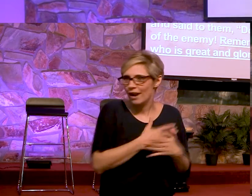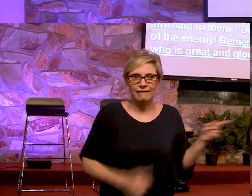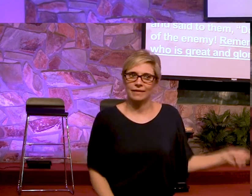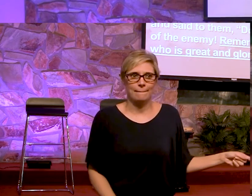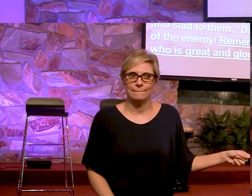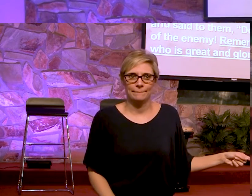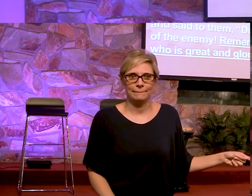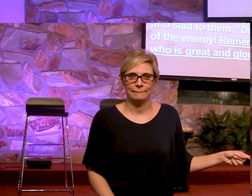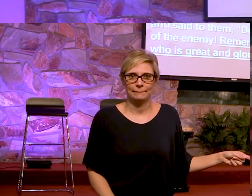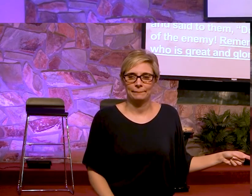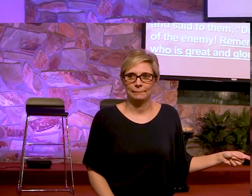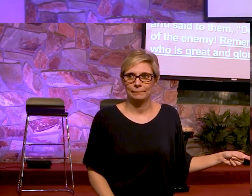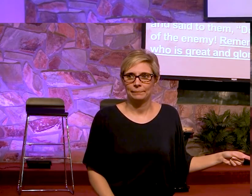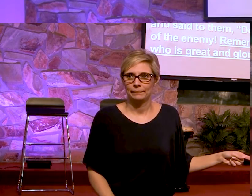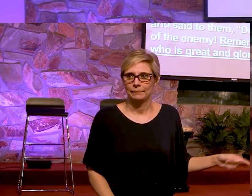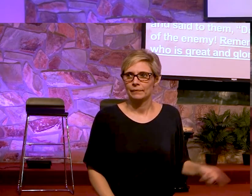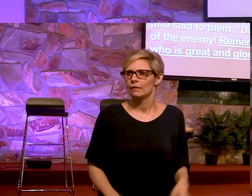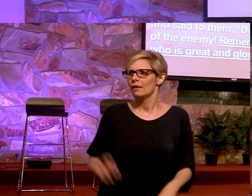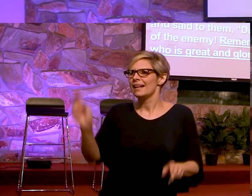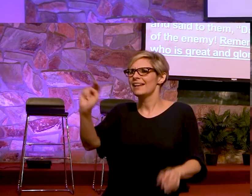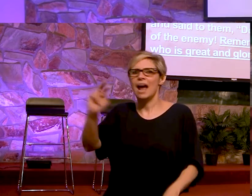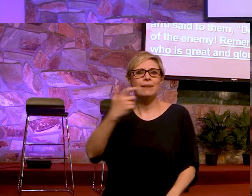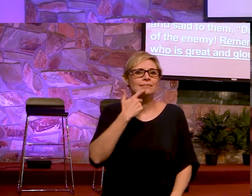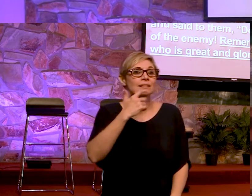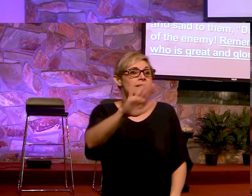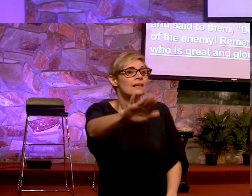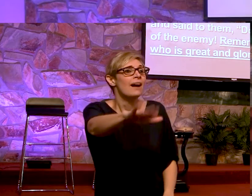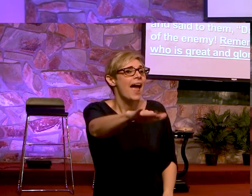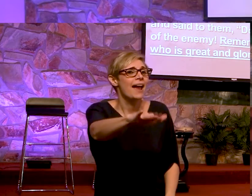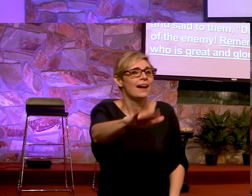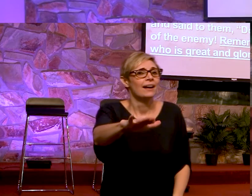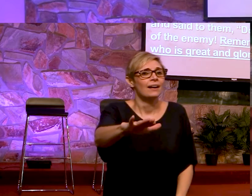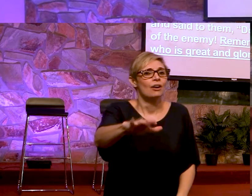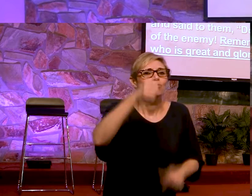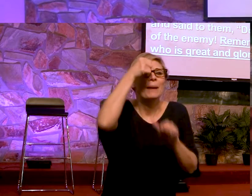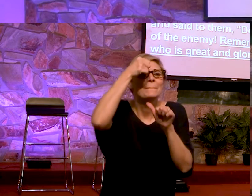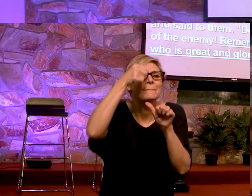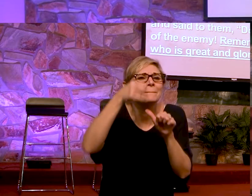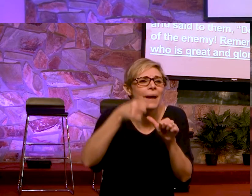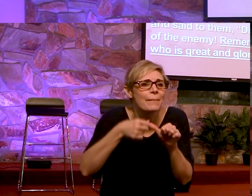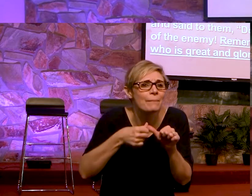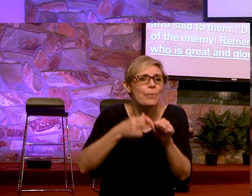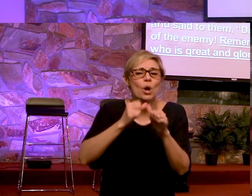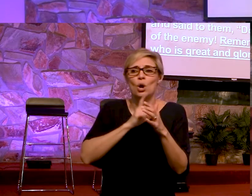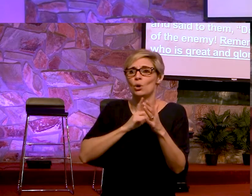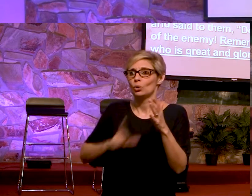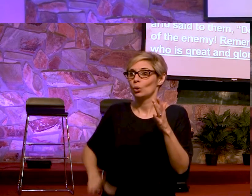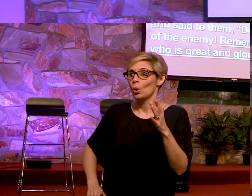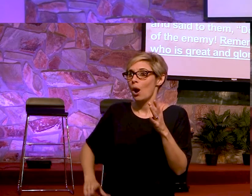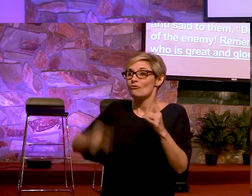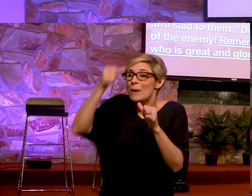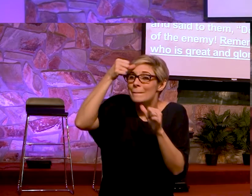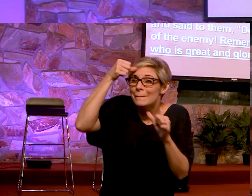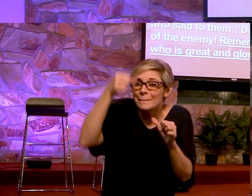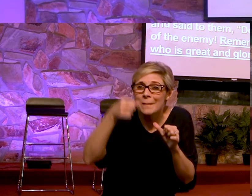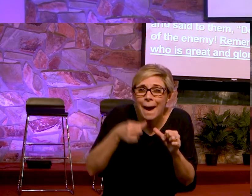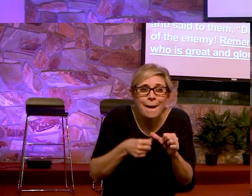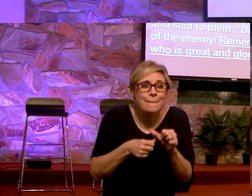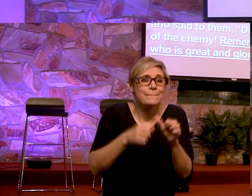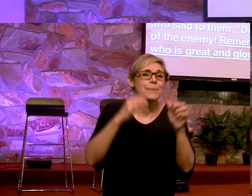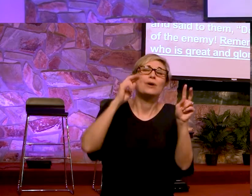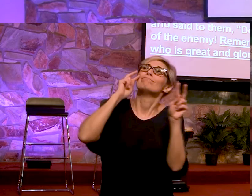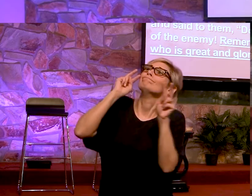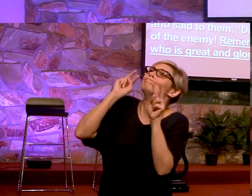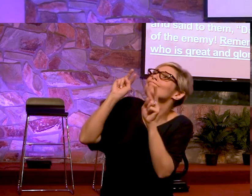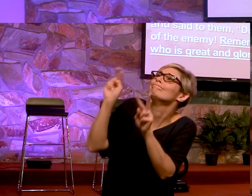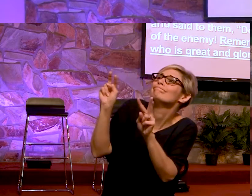them. But Nehemiah says, look, what I want you to do is I want you to remember the Lord. I want you to refocus on the Lord. I want